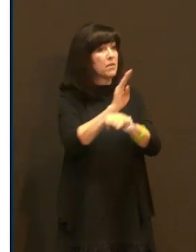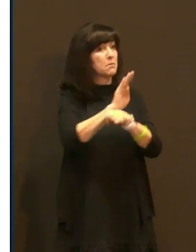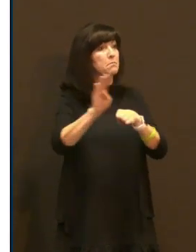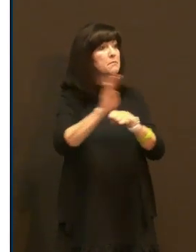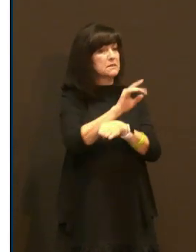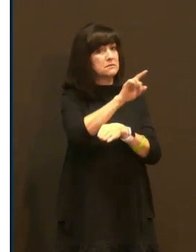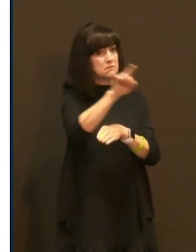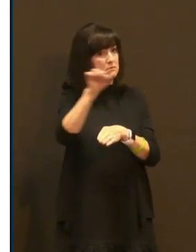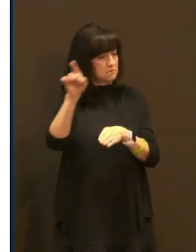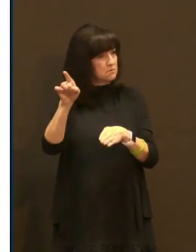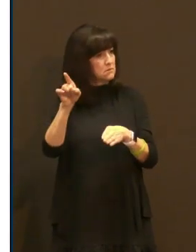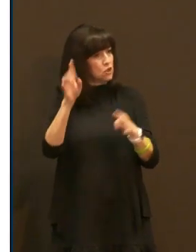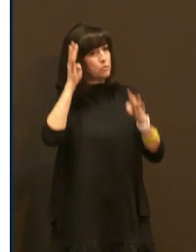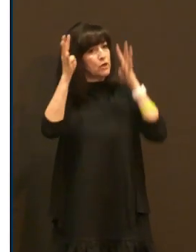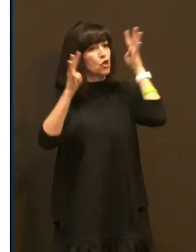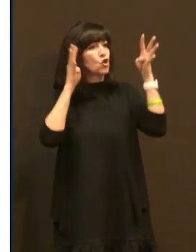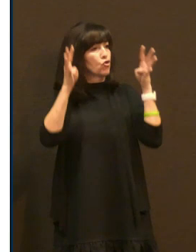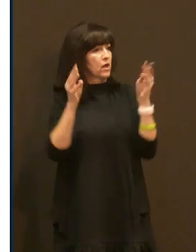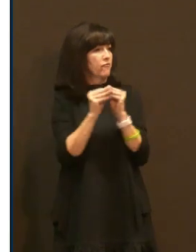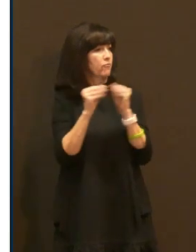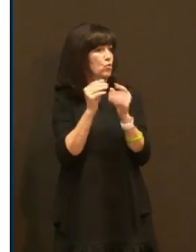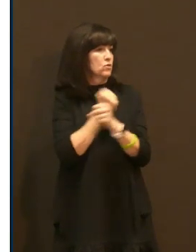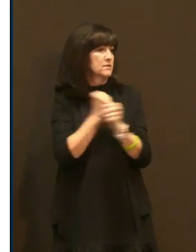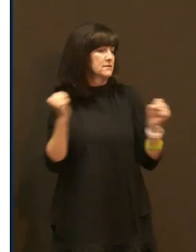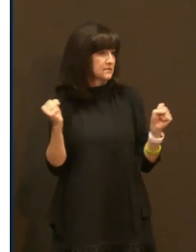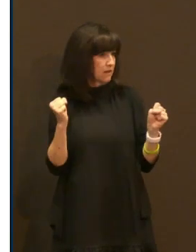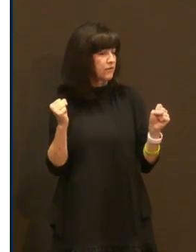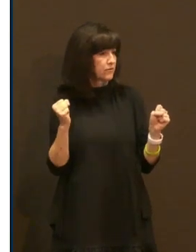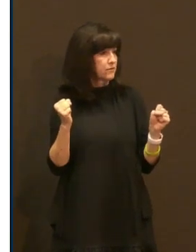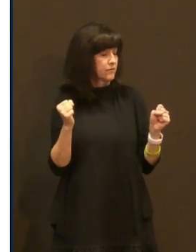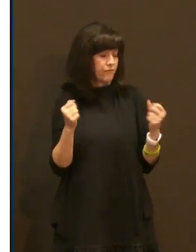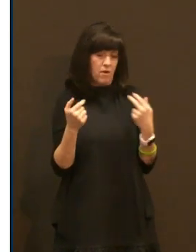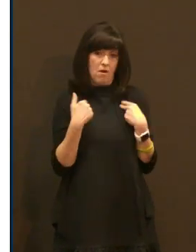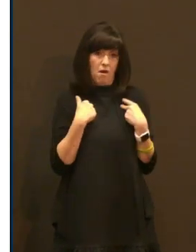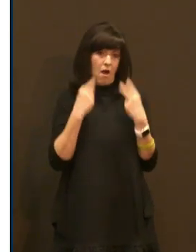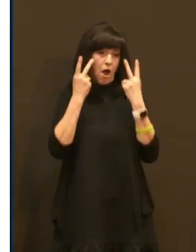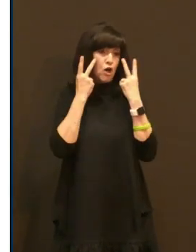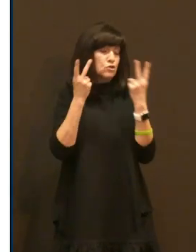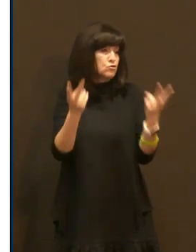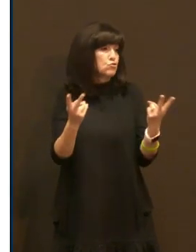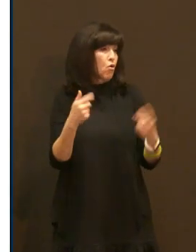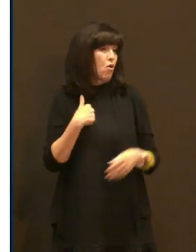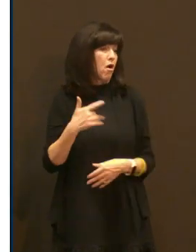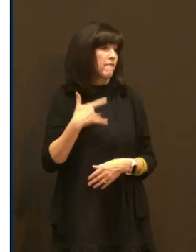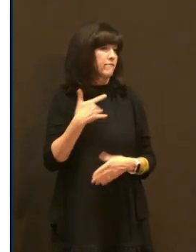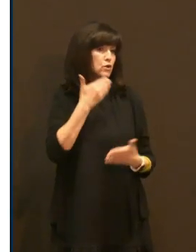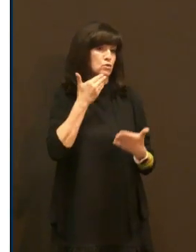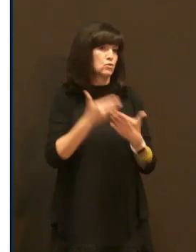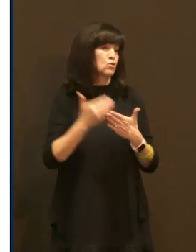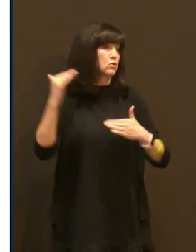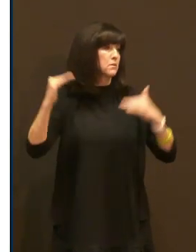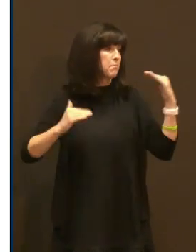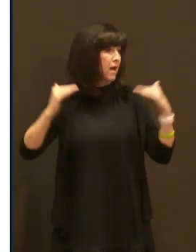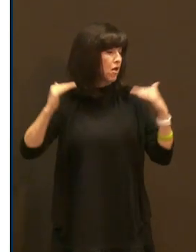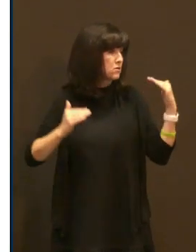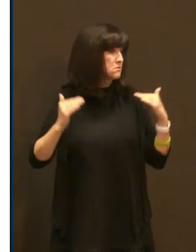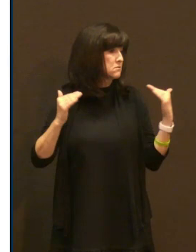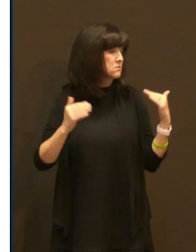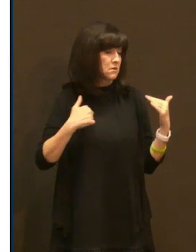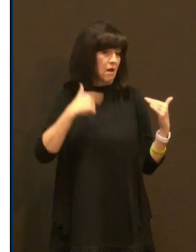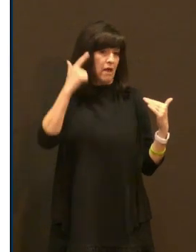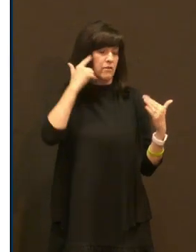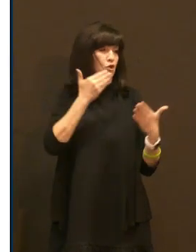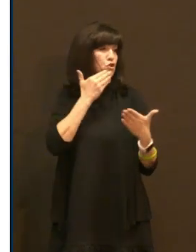is, I mean, and I think Mayor Coons and his team have what I saw, struck a nice balance. I think ambassadors is the way to go, right?